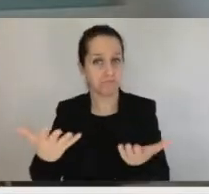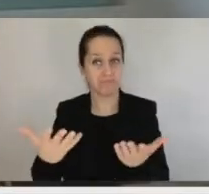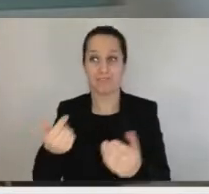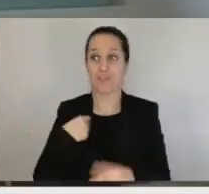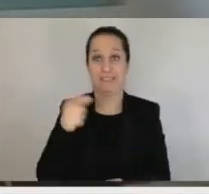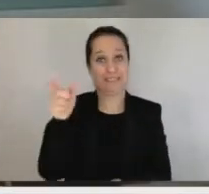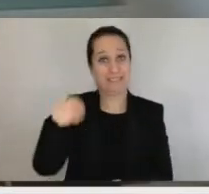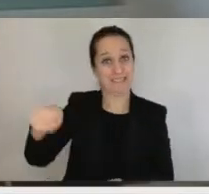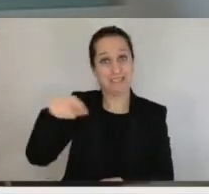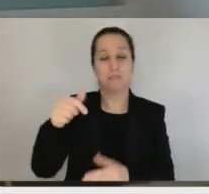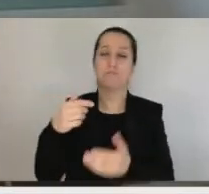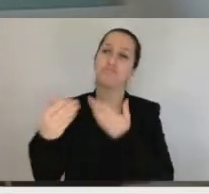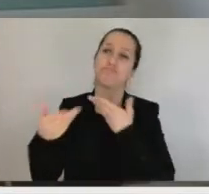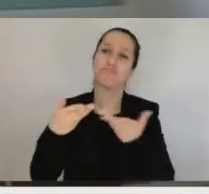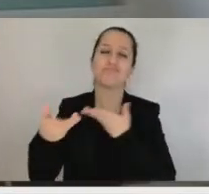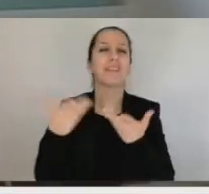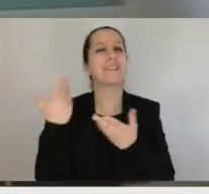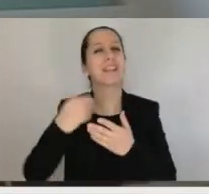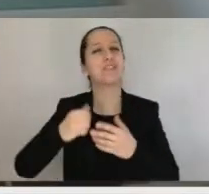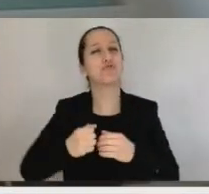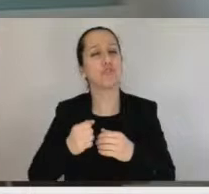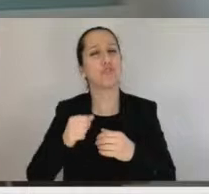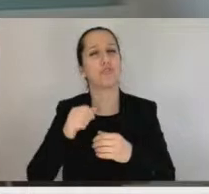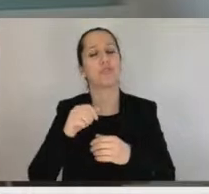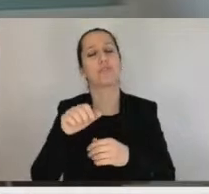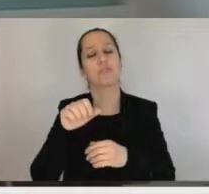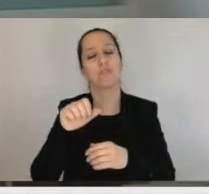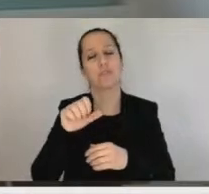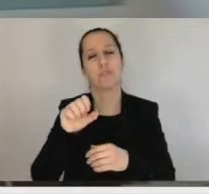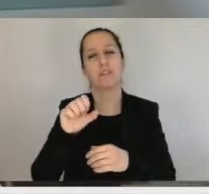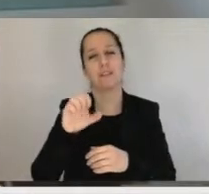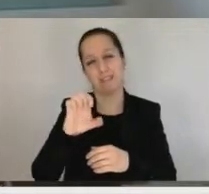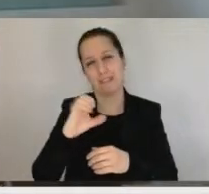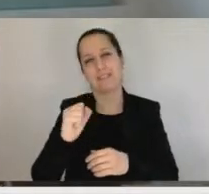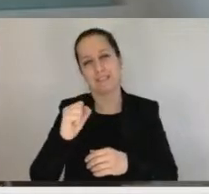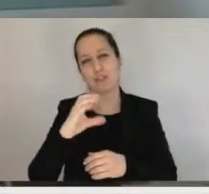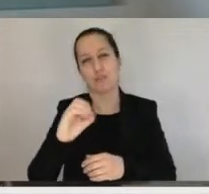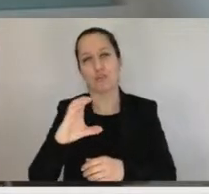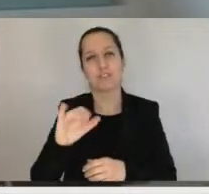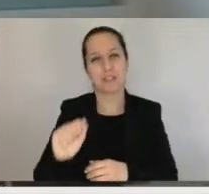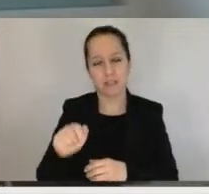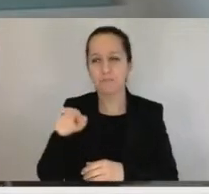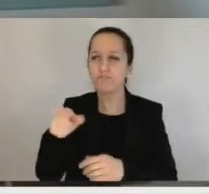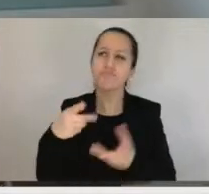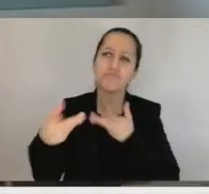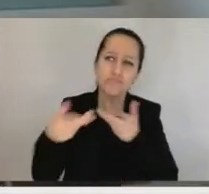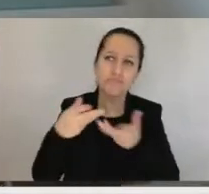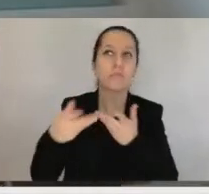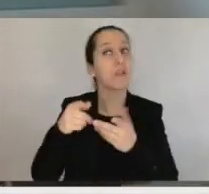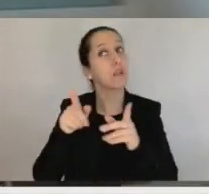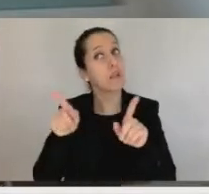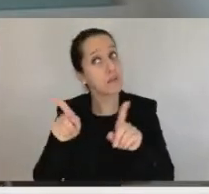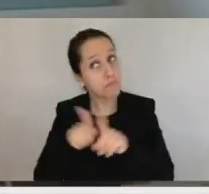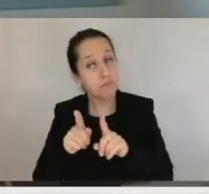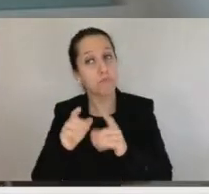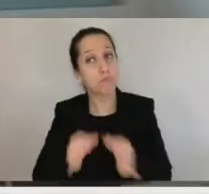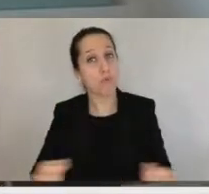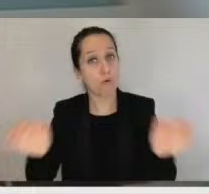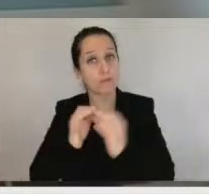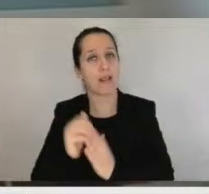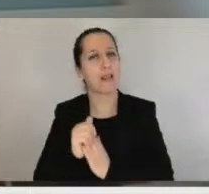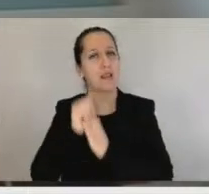is important to have charismatic leadership on the one hand and engage the local population on the